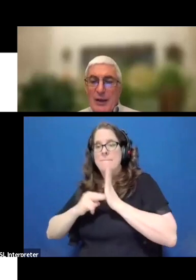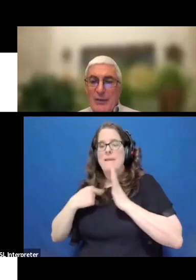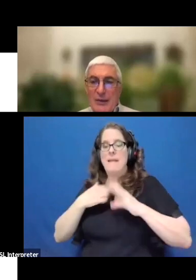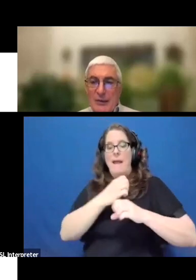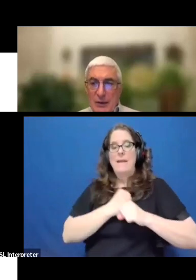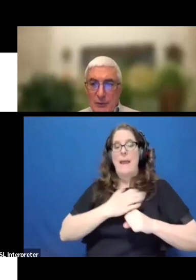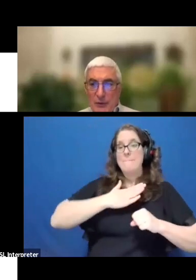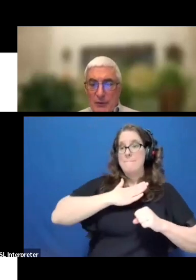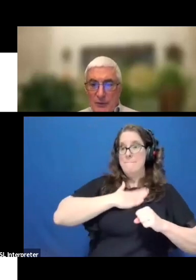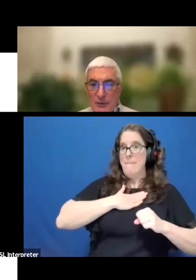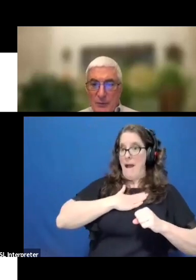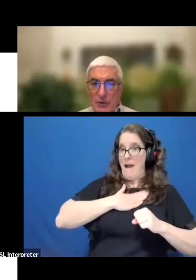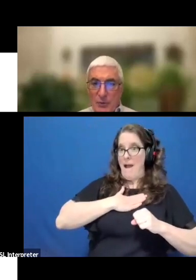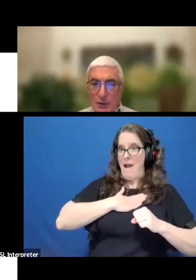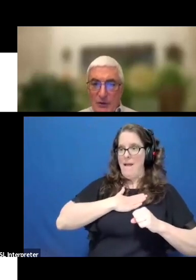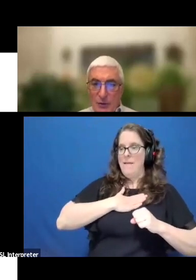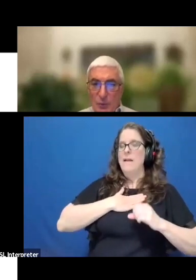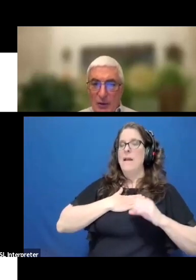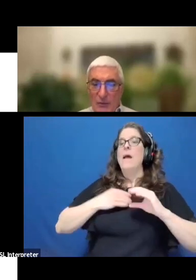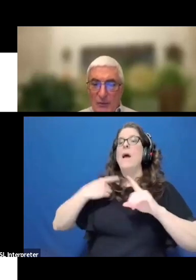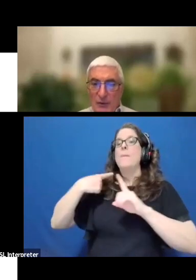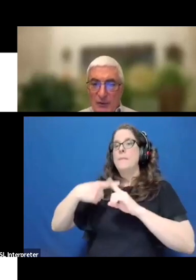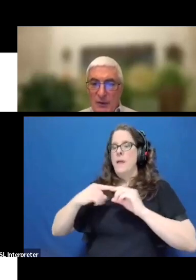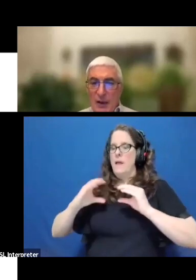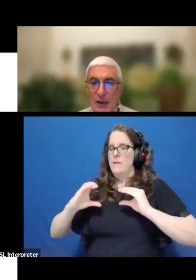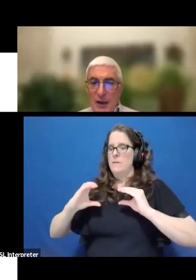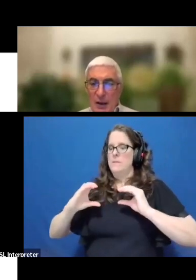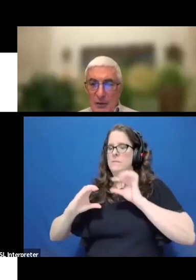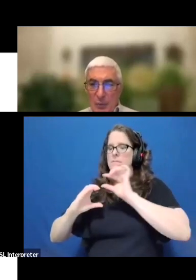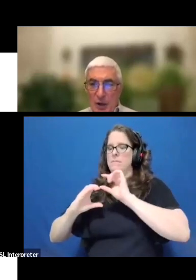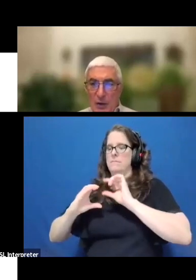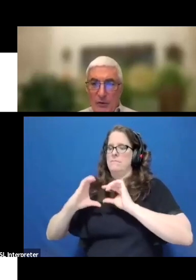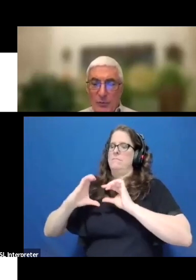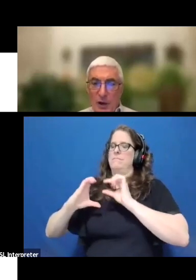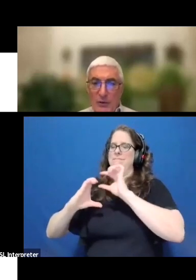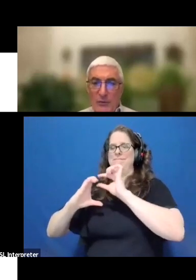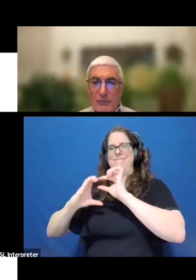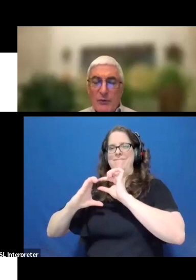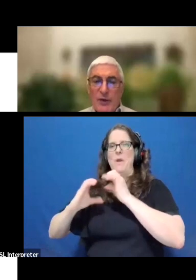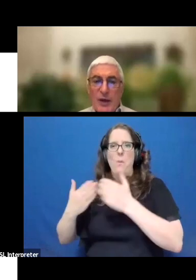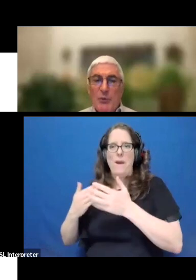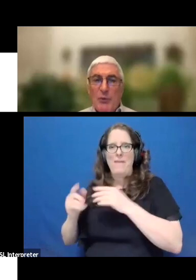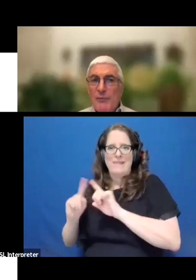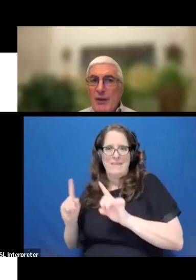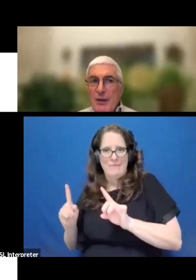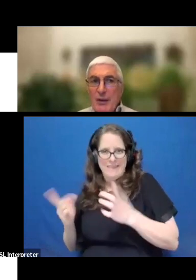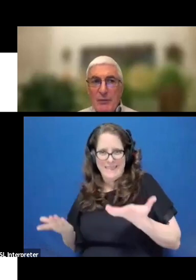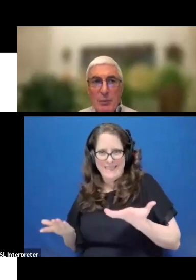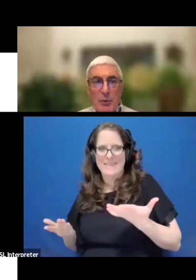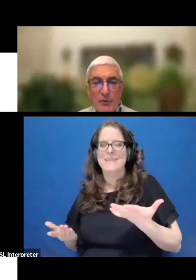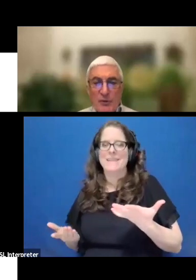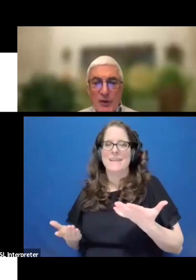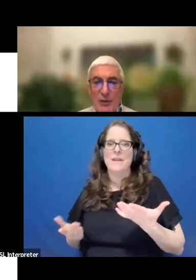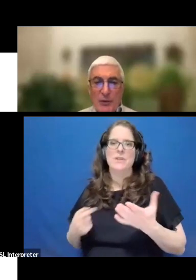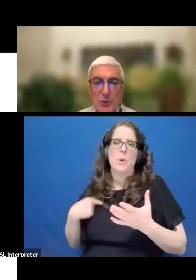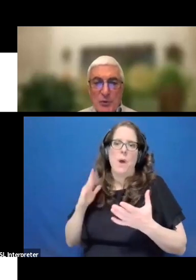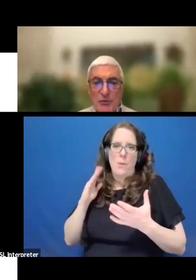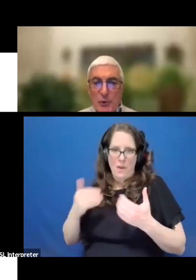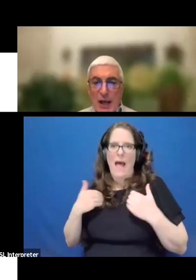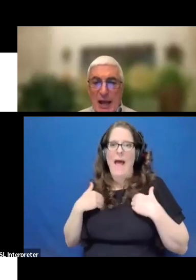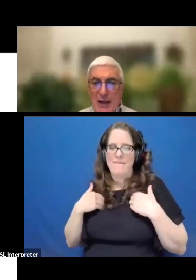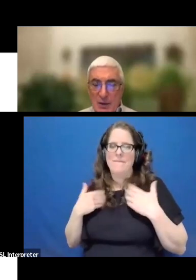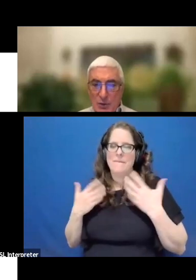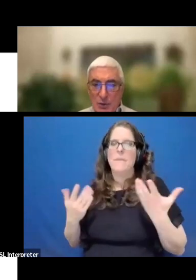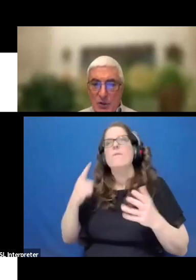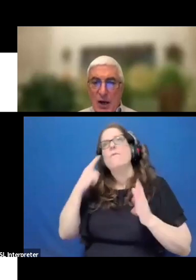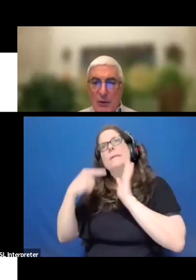they would get the difference between the two benefits on the parent's record. For example, if a person's eligible